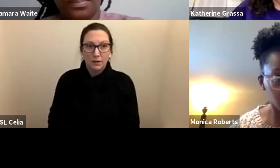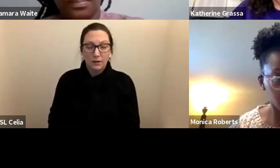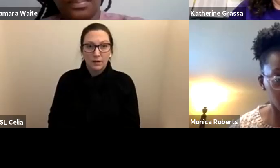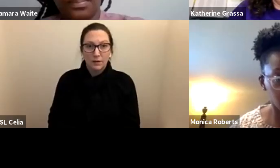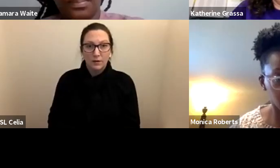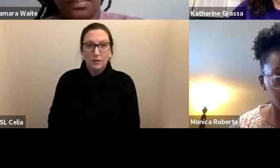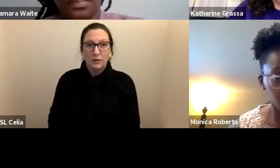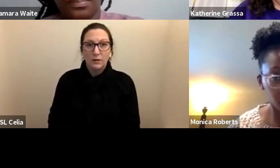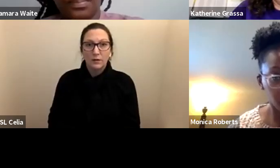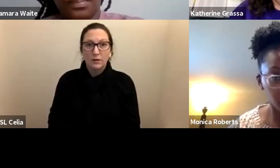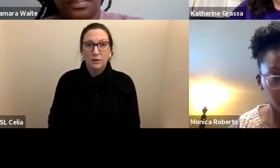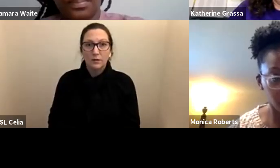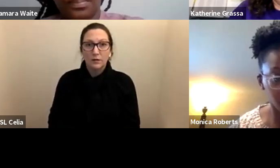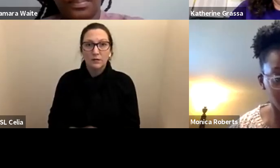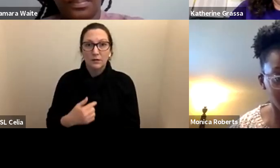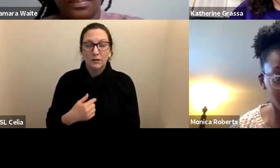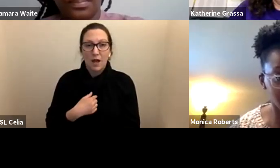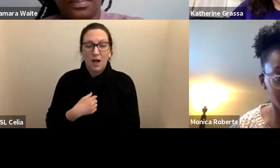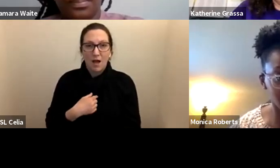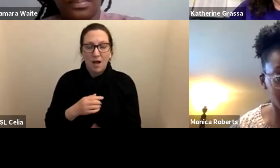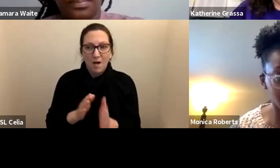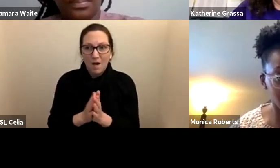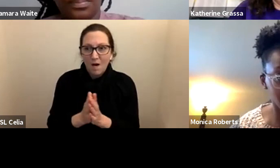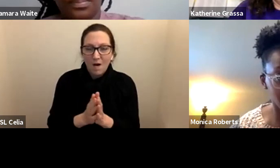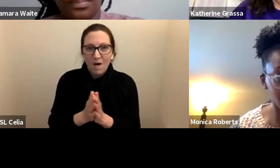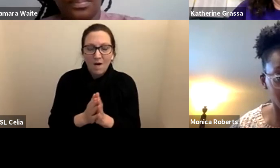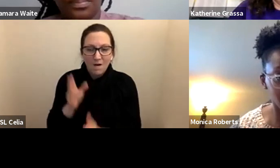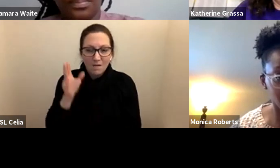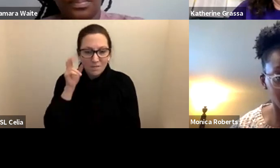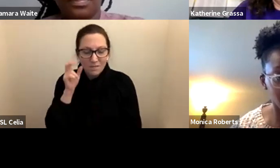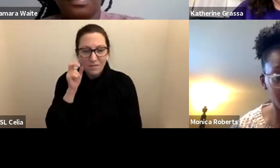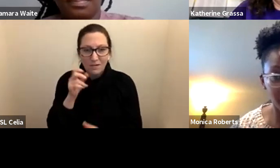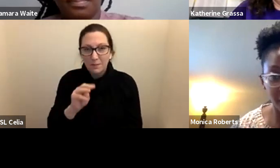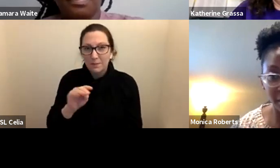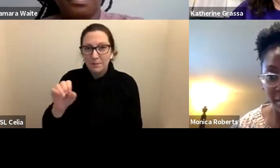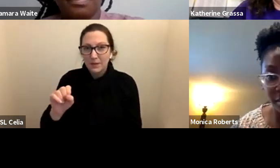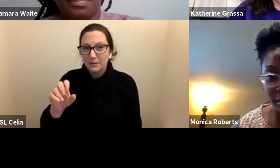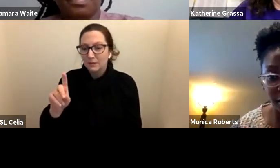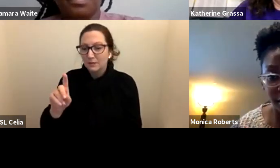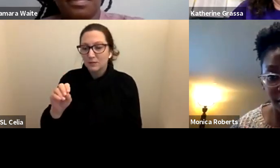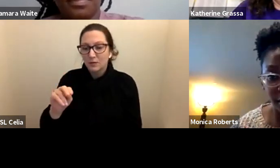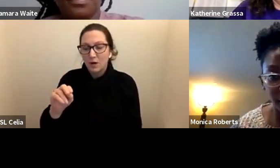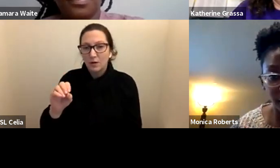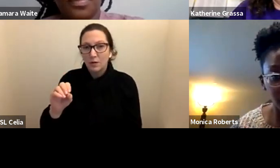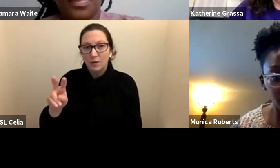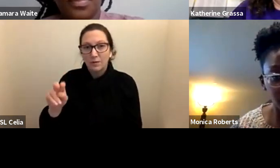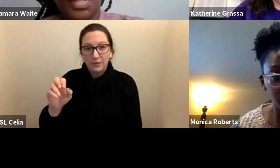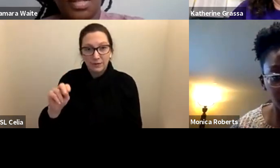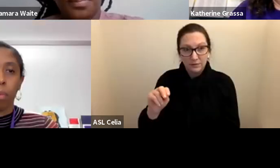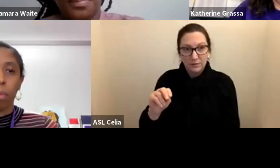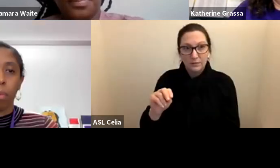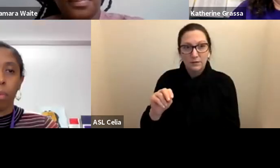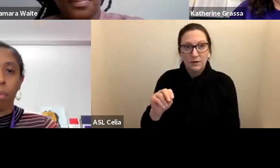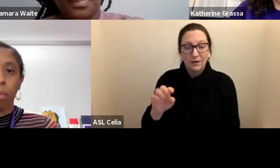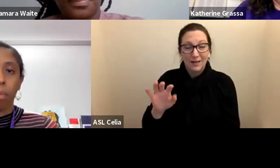I was actually on the edge of my seat listening to Ms. Donovan. I hope I'm saying that's your right name. the